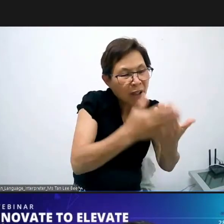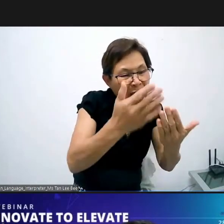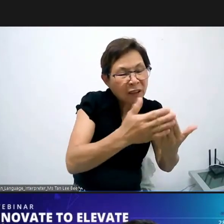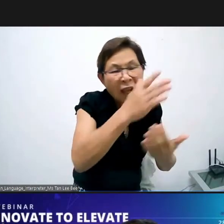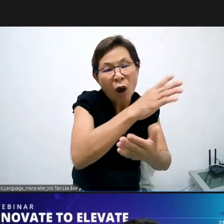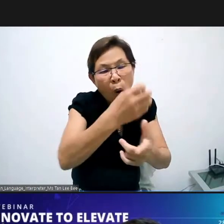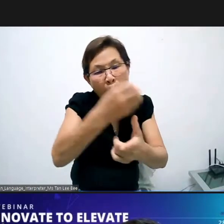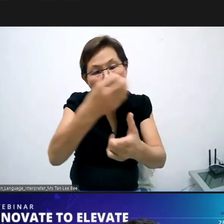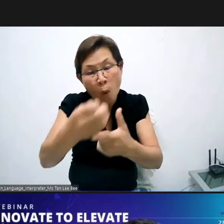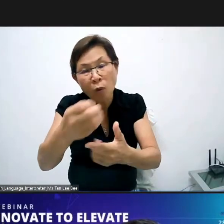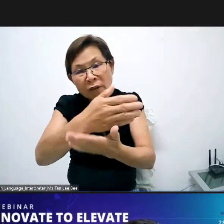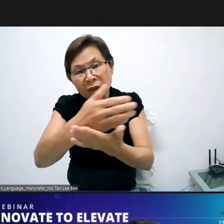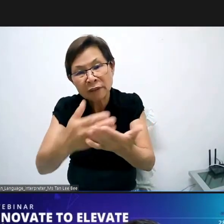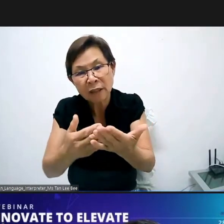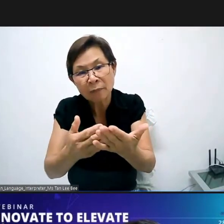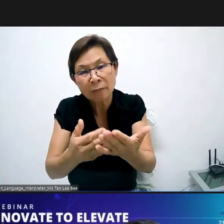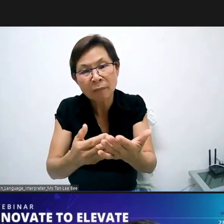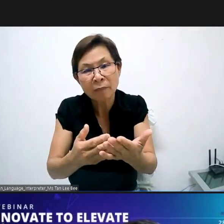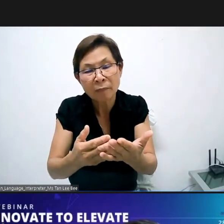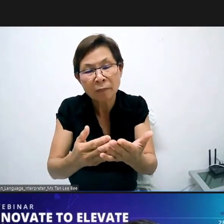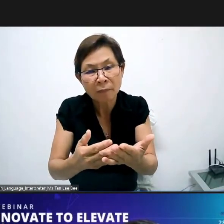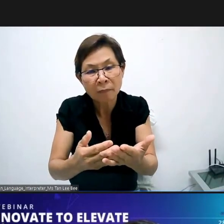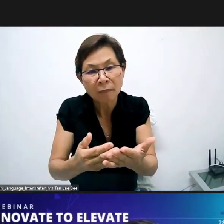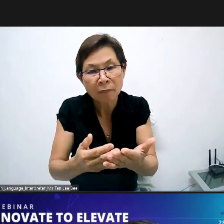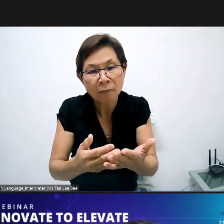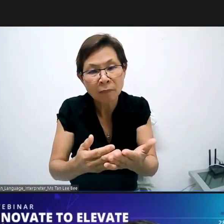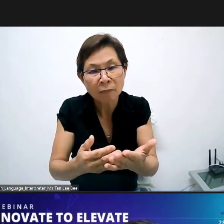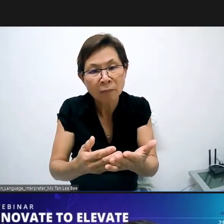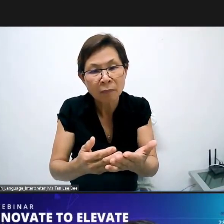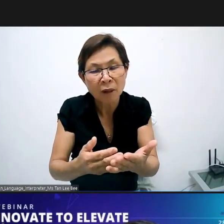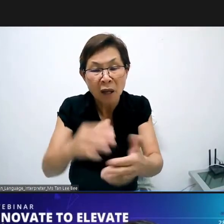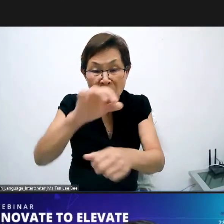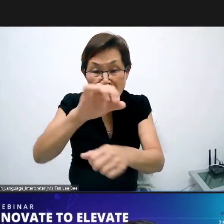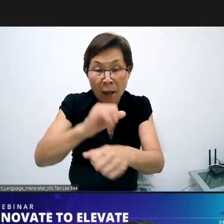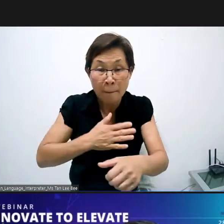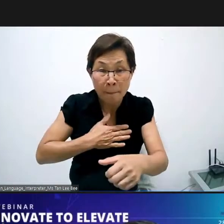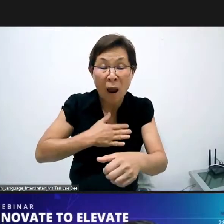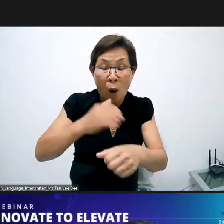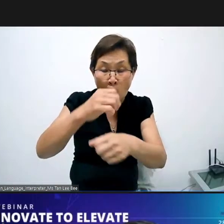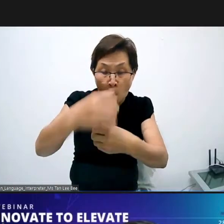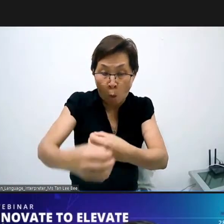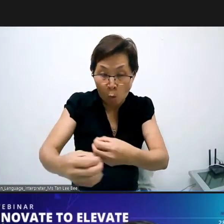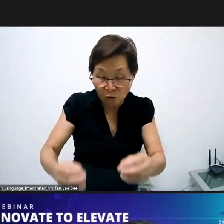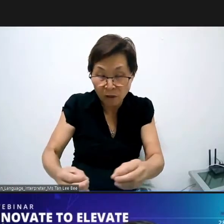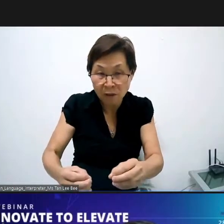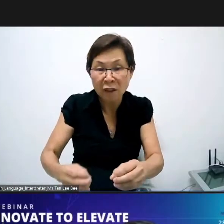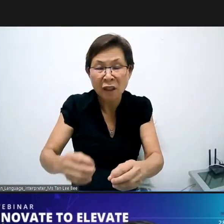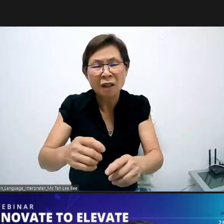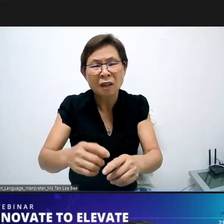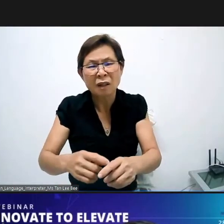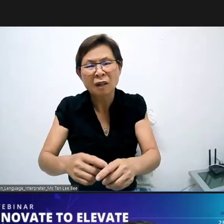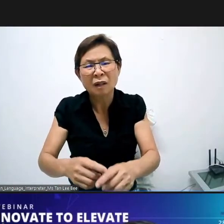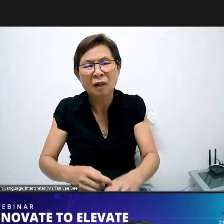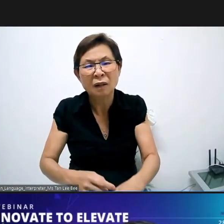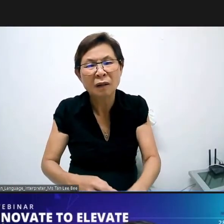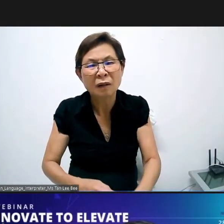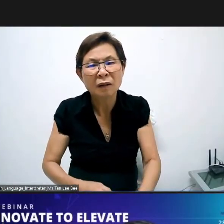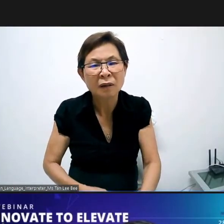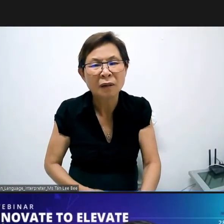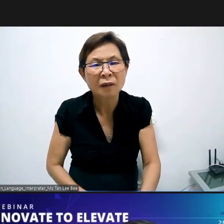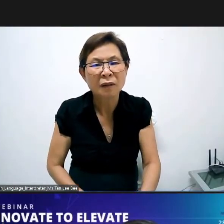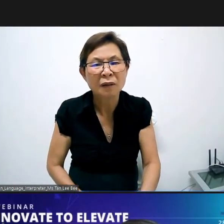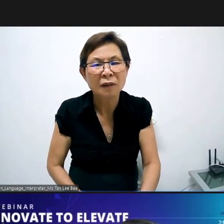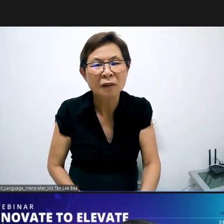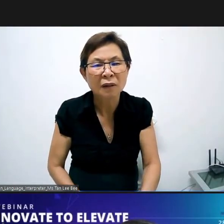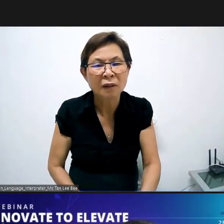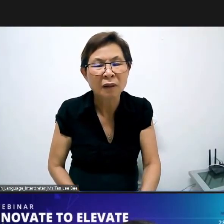of the blind people in our workforce, they cannot see widely. So it means that